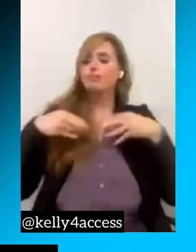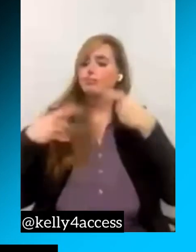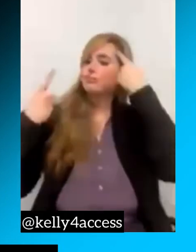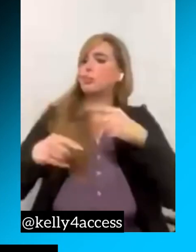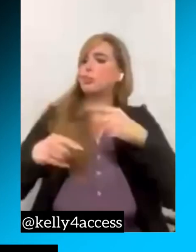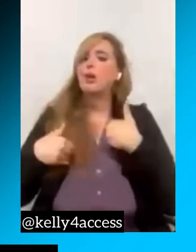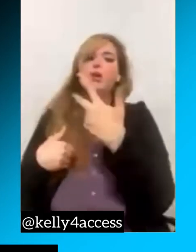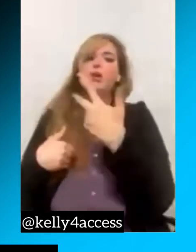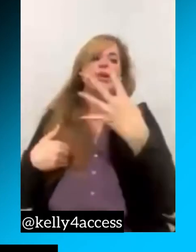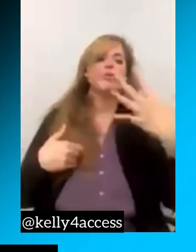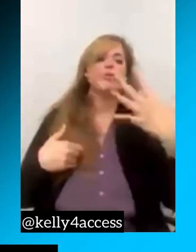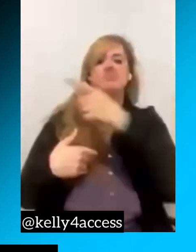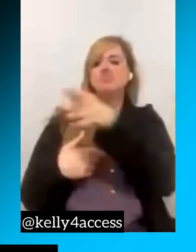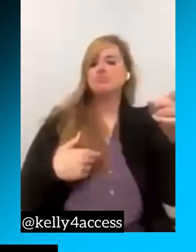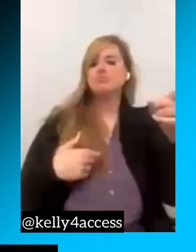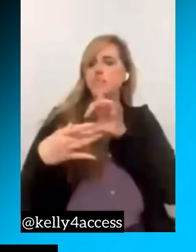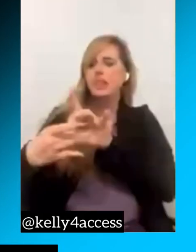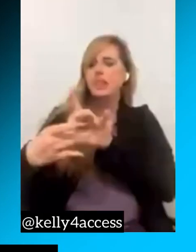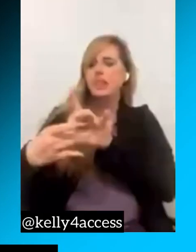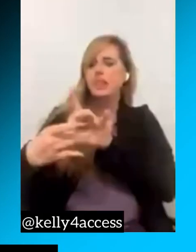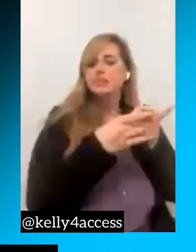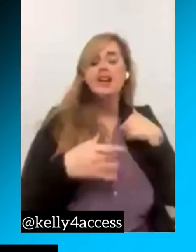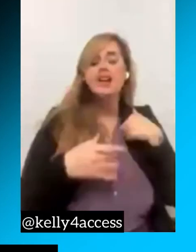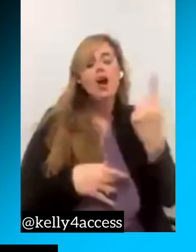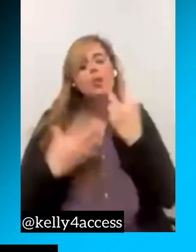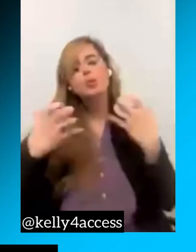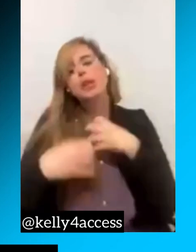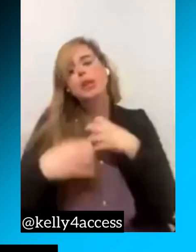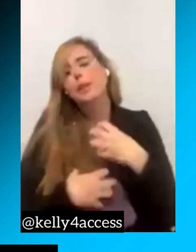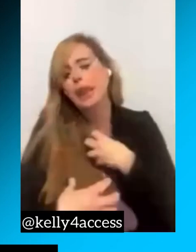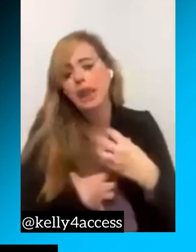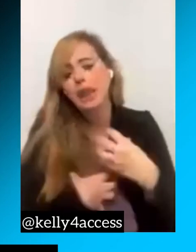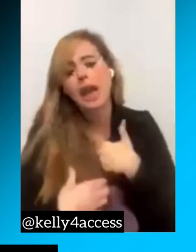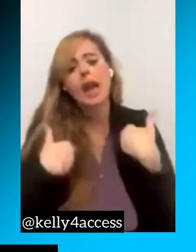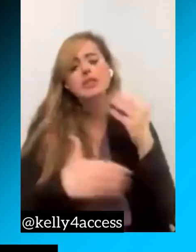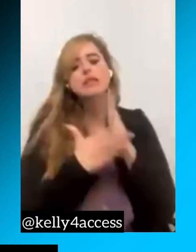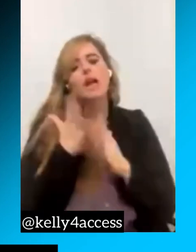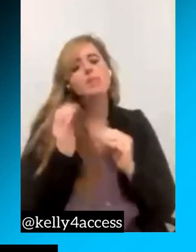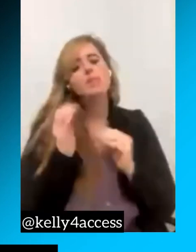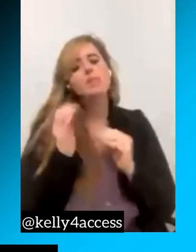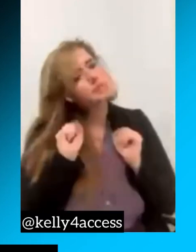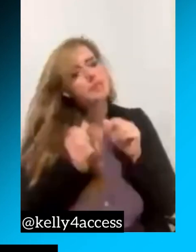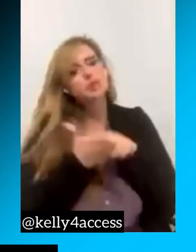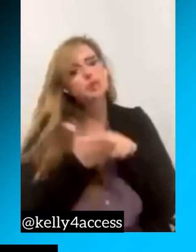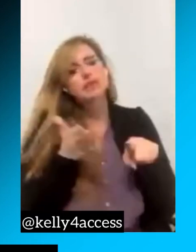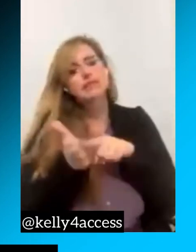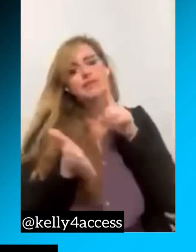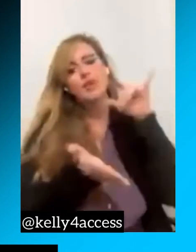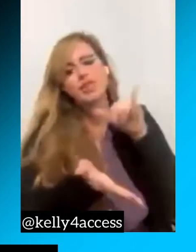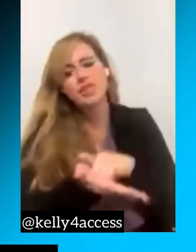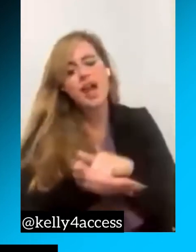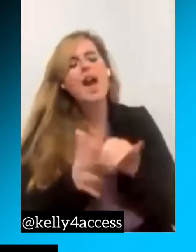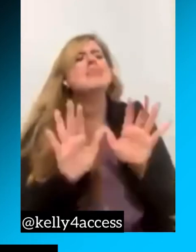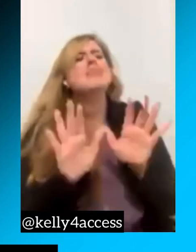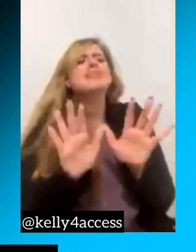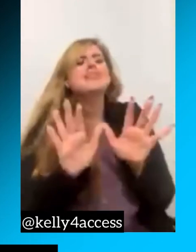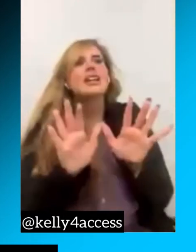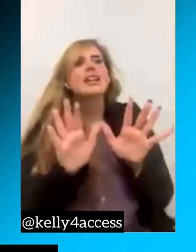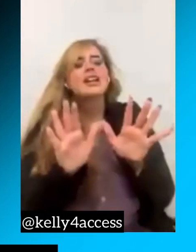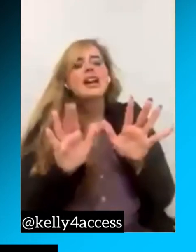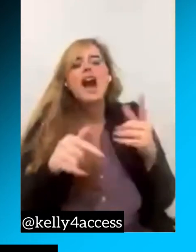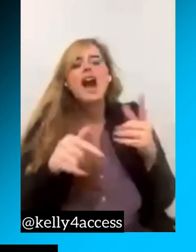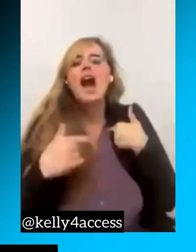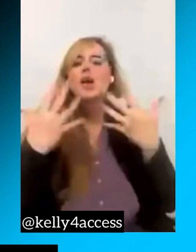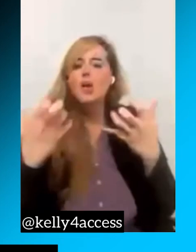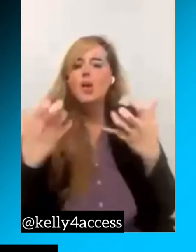I always want to complain, so I have some criticisms of it, more so than I do. I mean, I want to start off by saying that